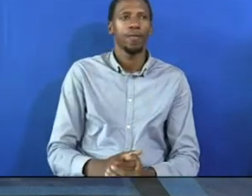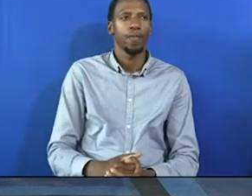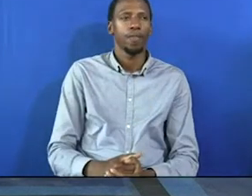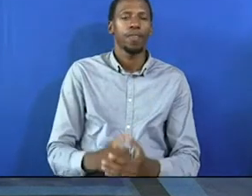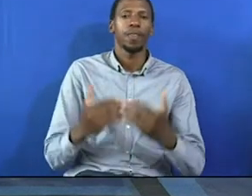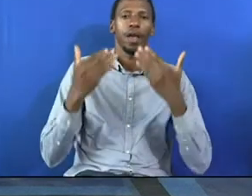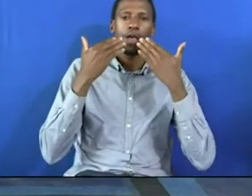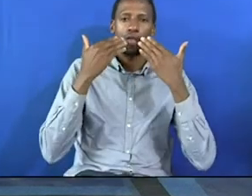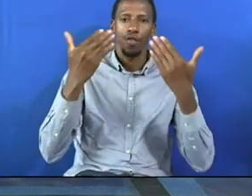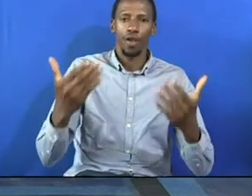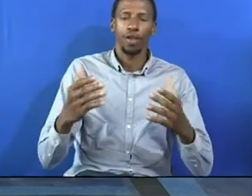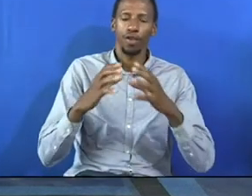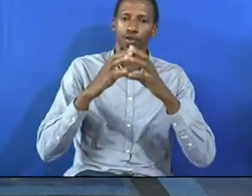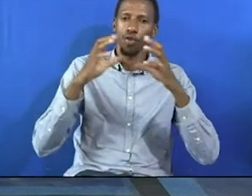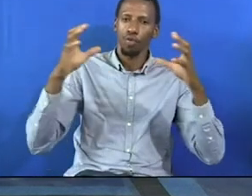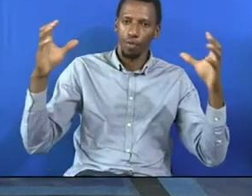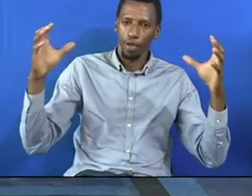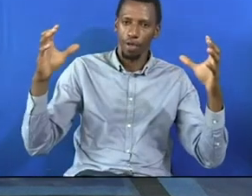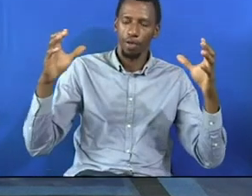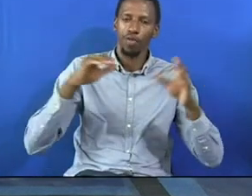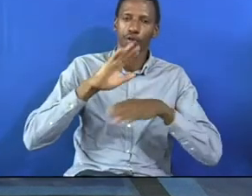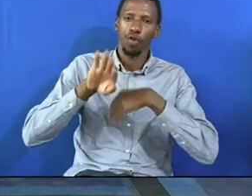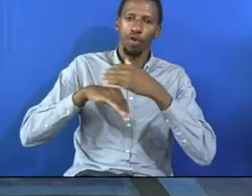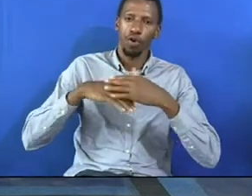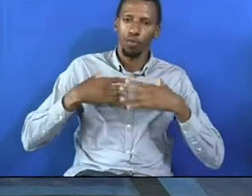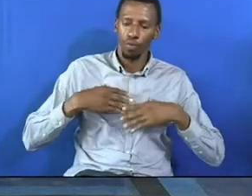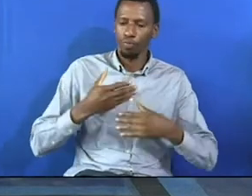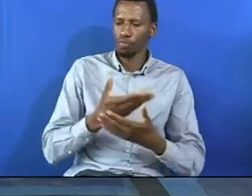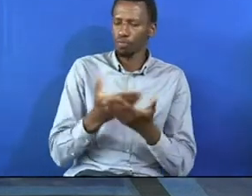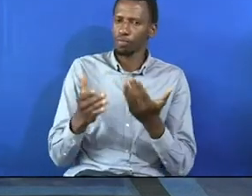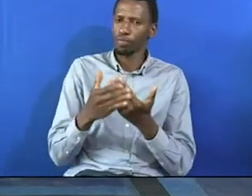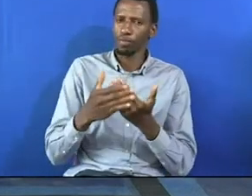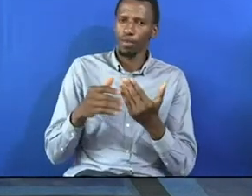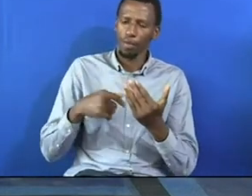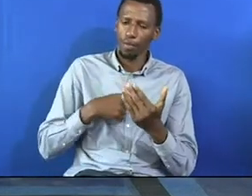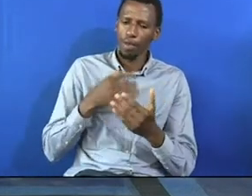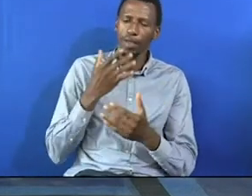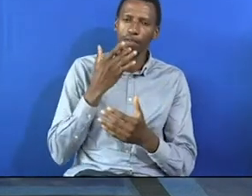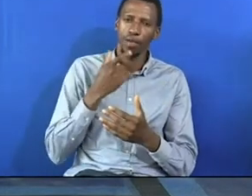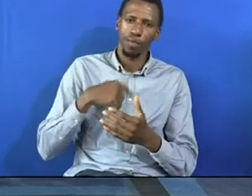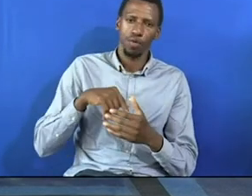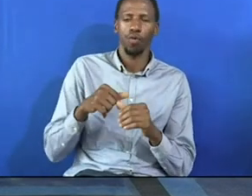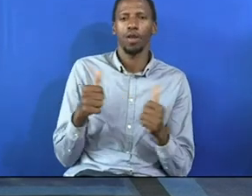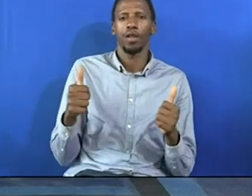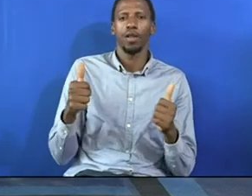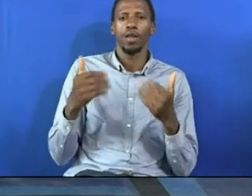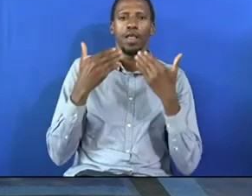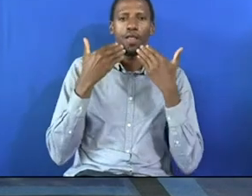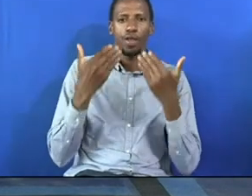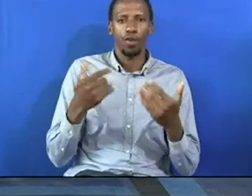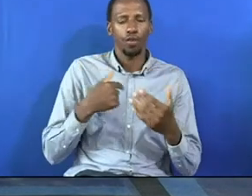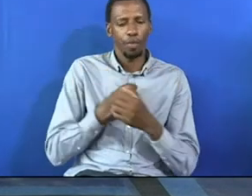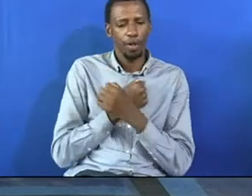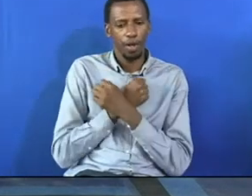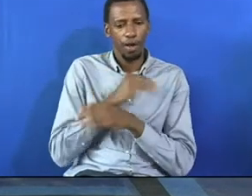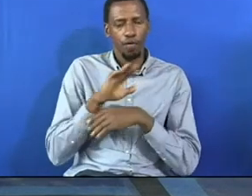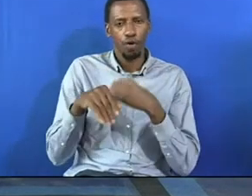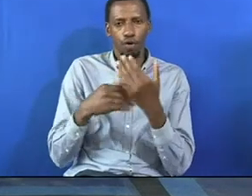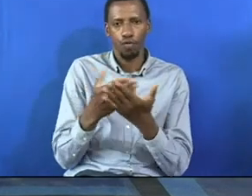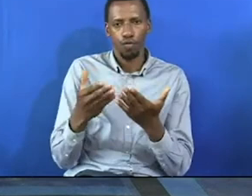Thank you so much, everybody. I've been well treated here. I say thank you to the leaders. Thank you. I love you all. God bless.